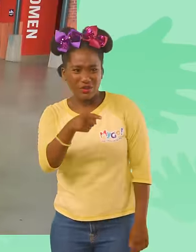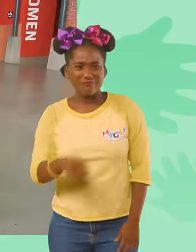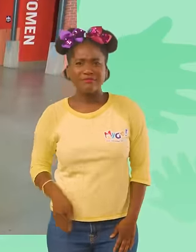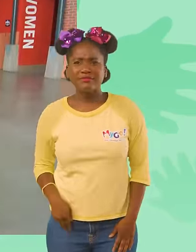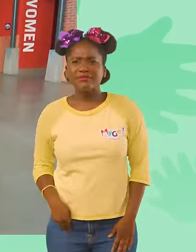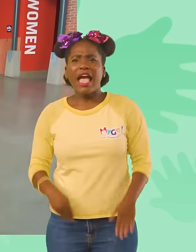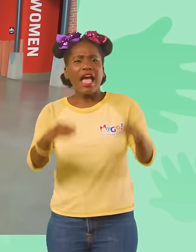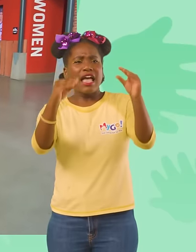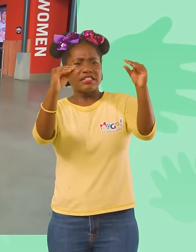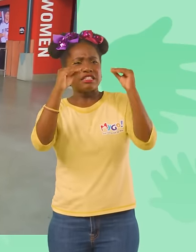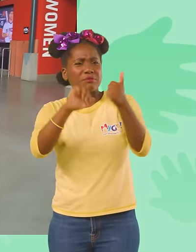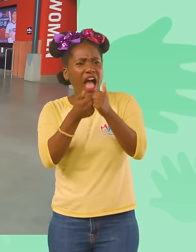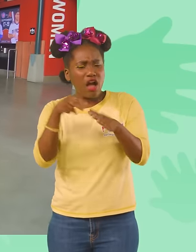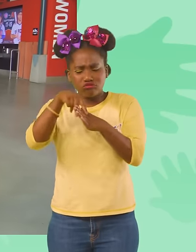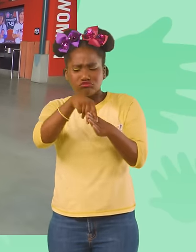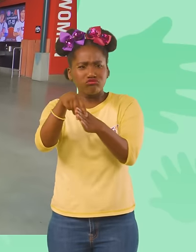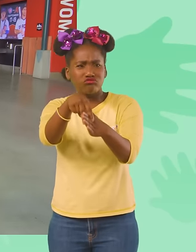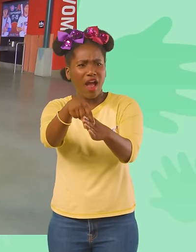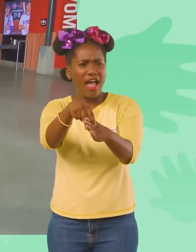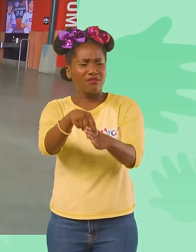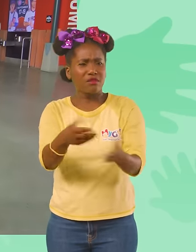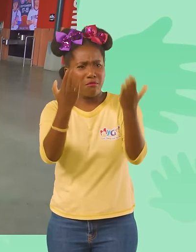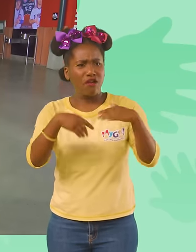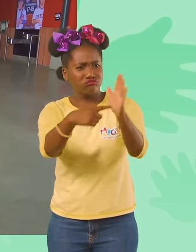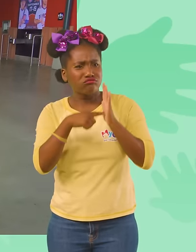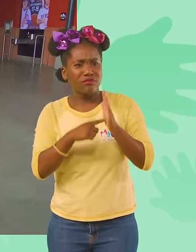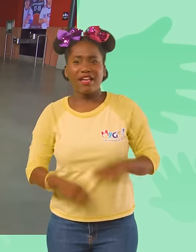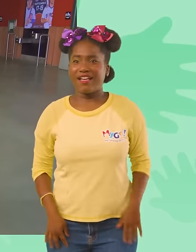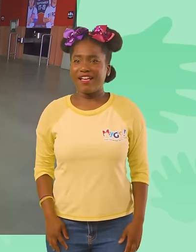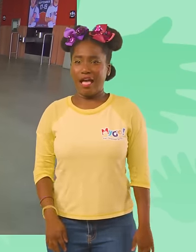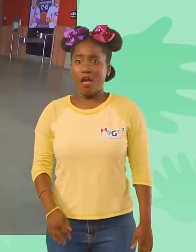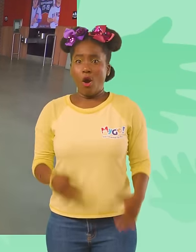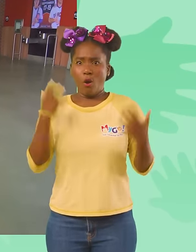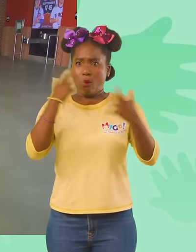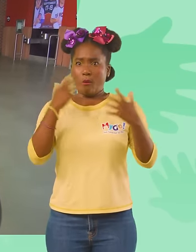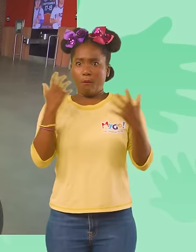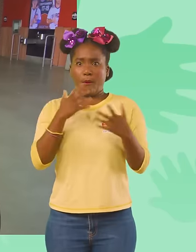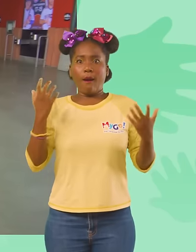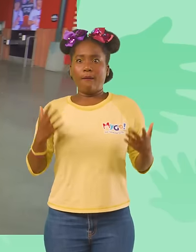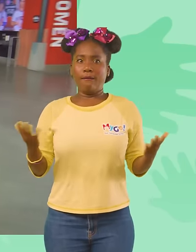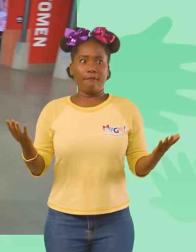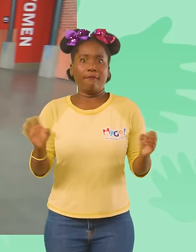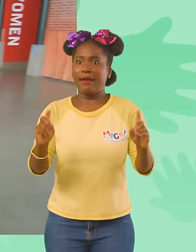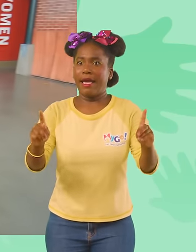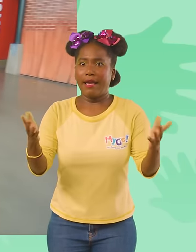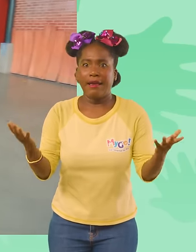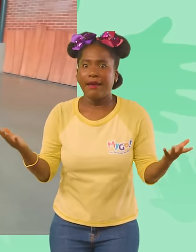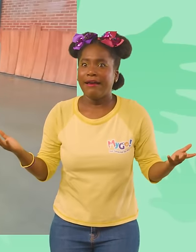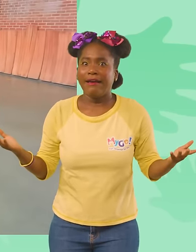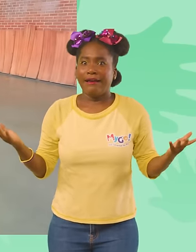show me how to ride it? Okay. Whoa. Whoa. Okay.